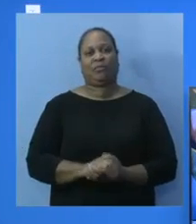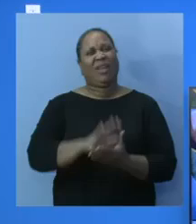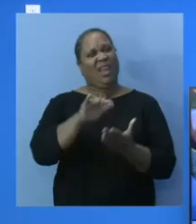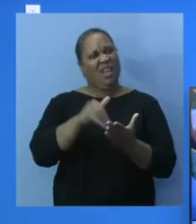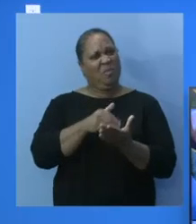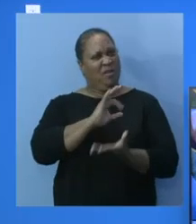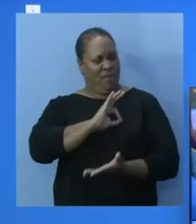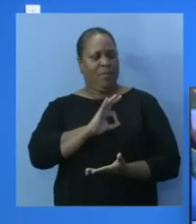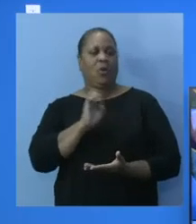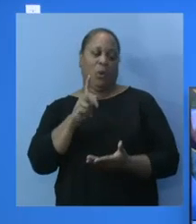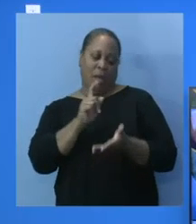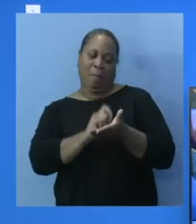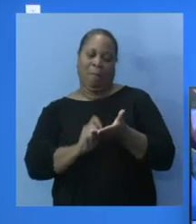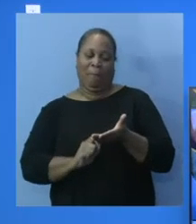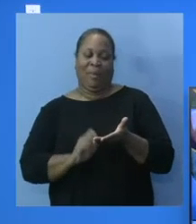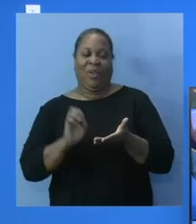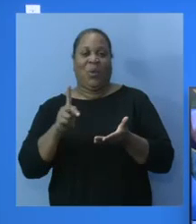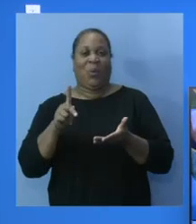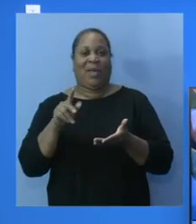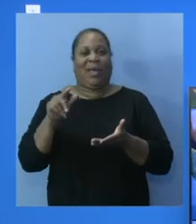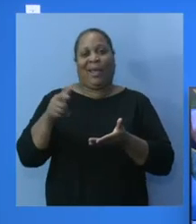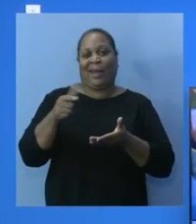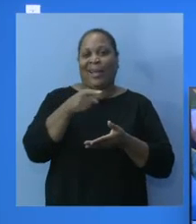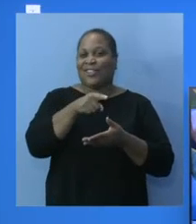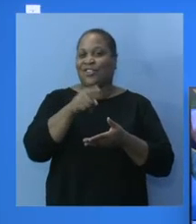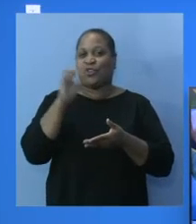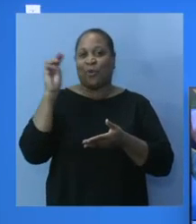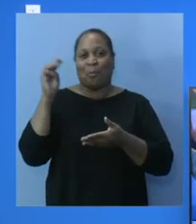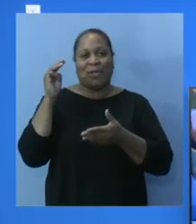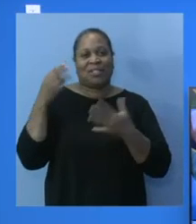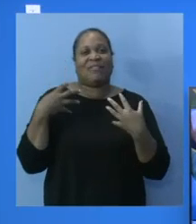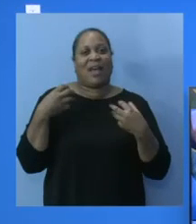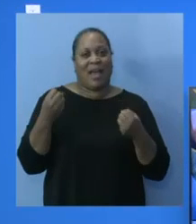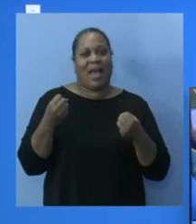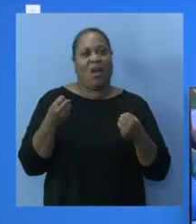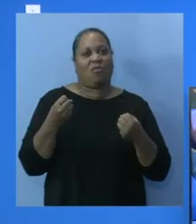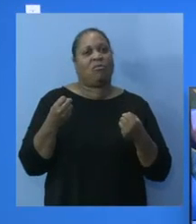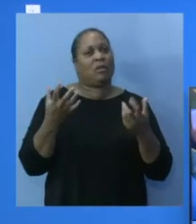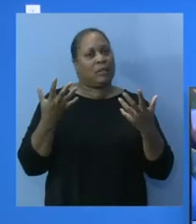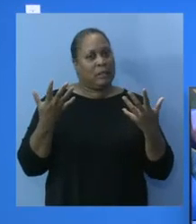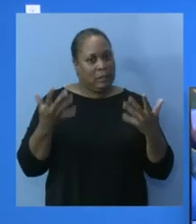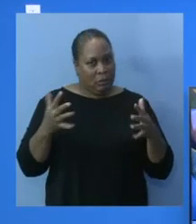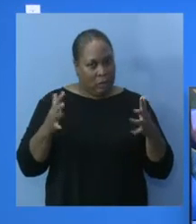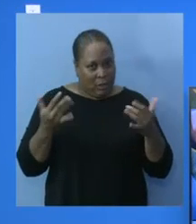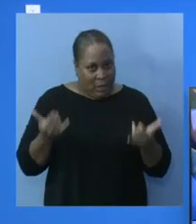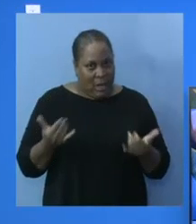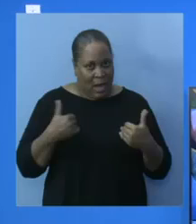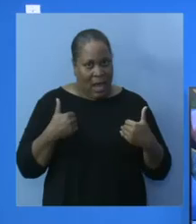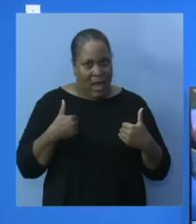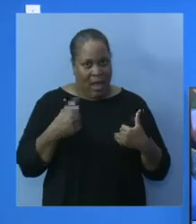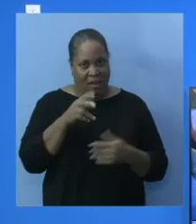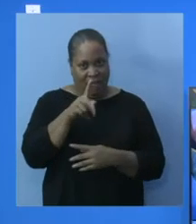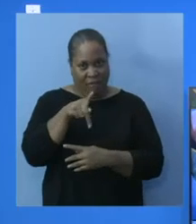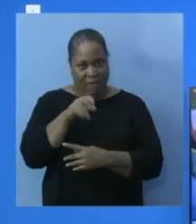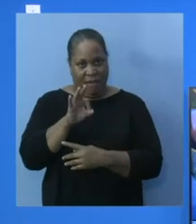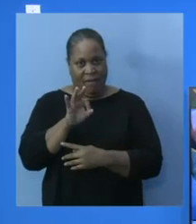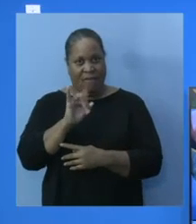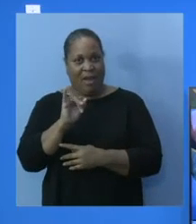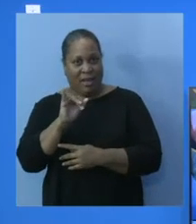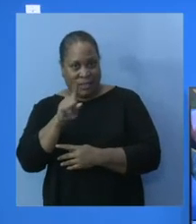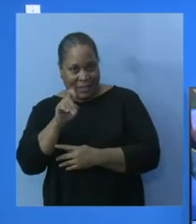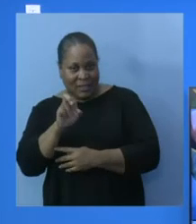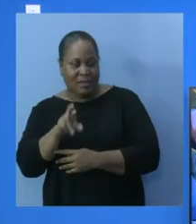next question, again for you, Minister of Health, pertains to the vaccine that we actually had, the Pfizer. Have there been any conversations